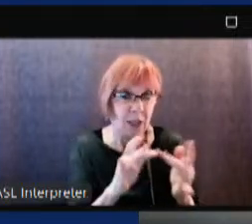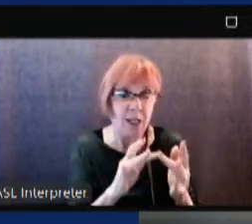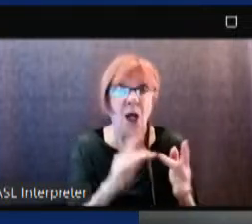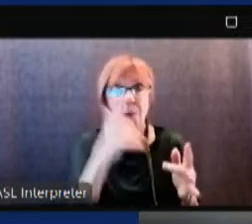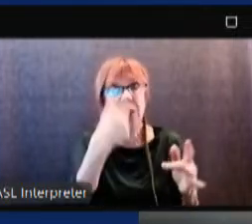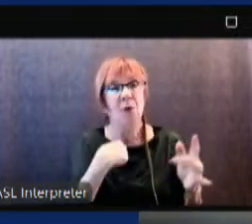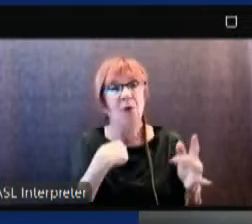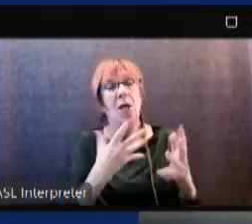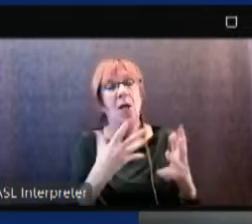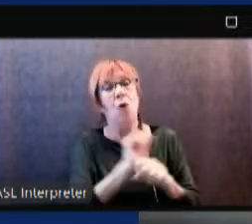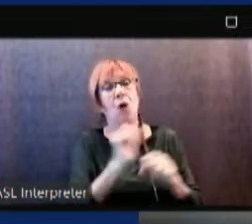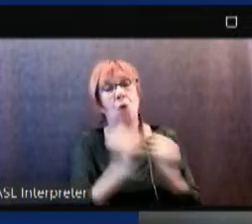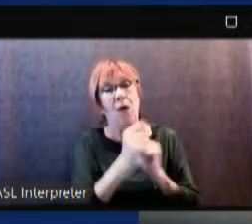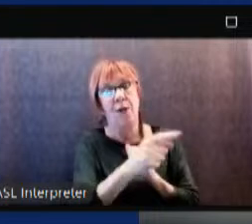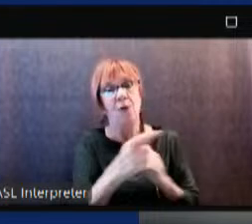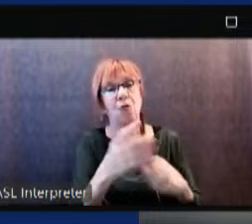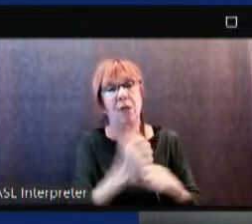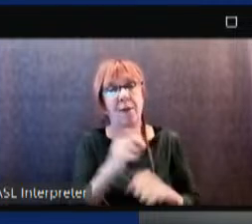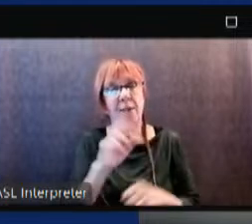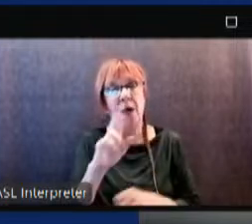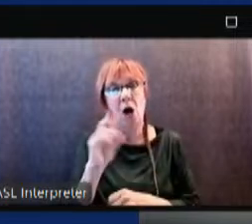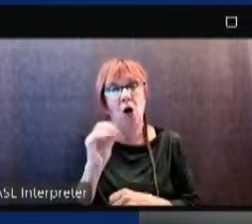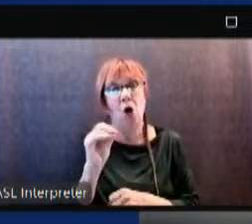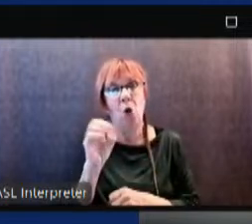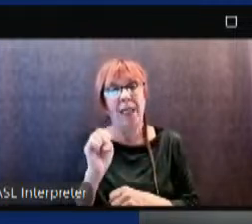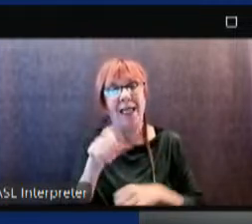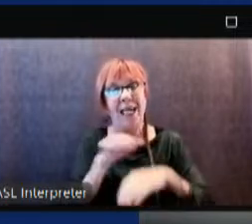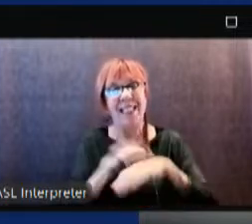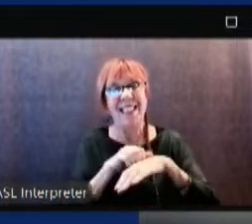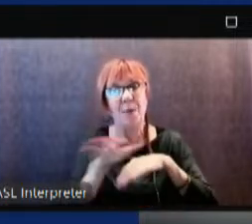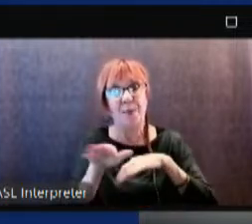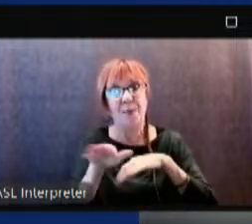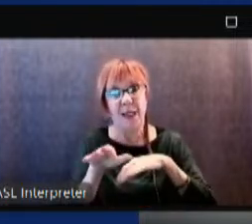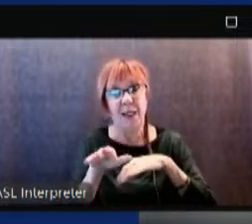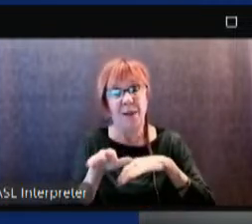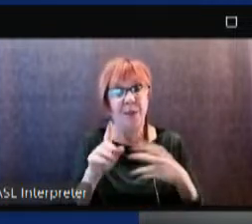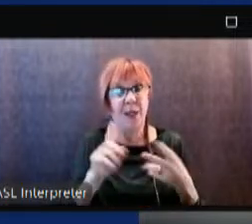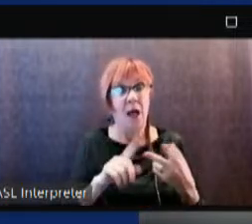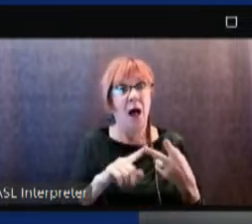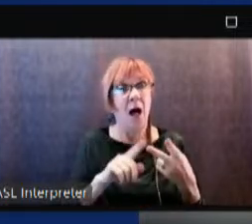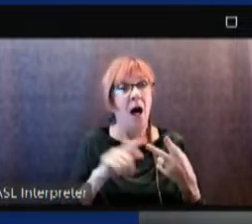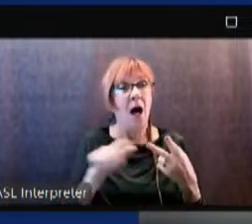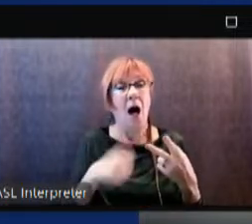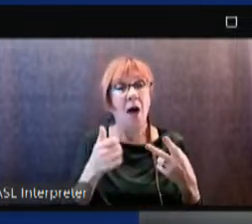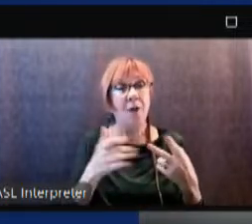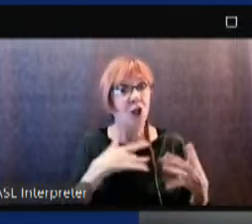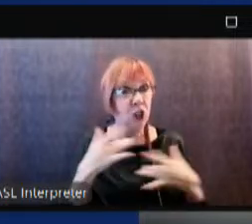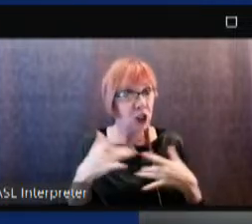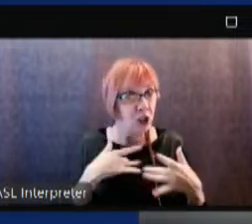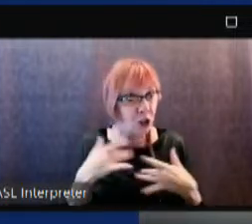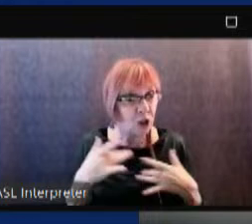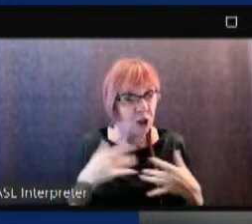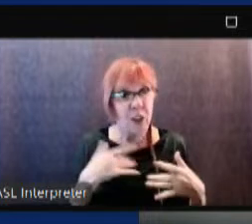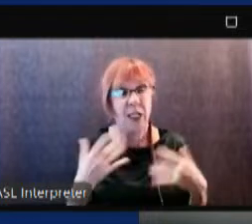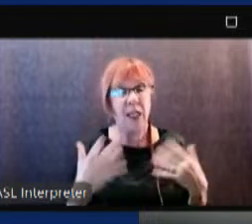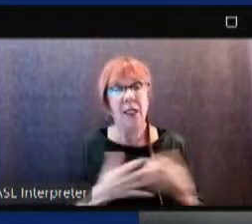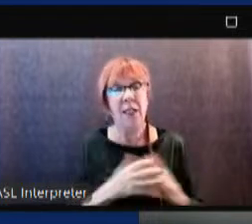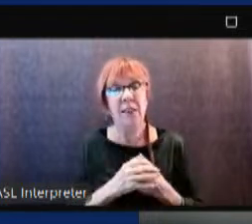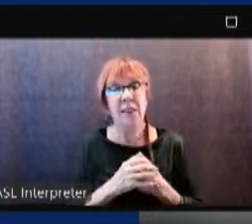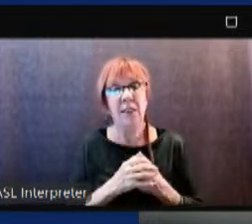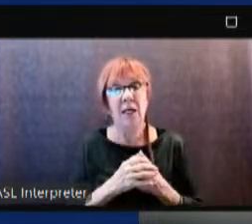to get the ROE submitted. One of the other concerns is that, that we